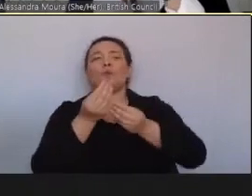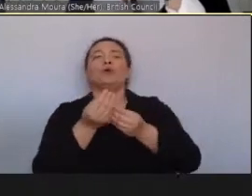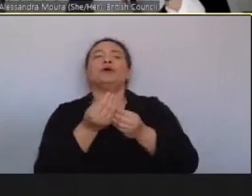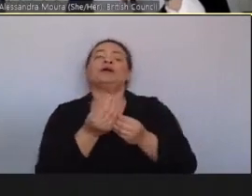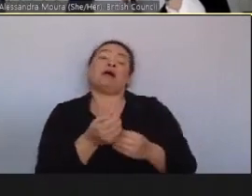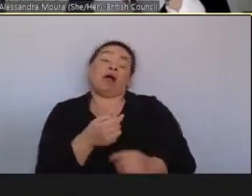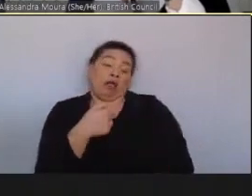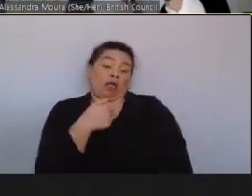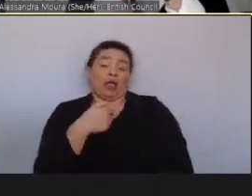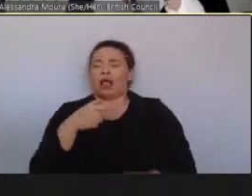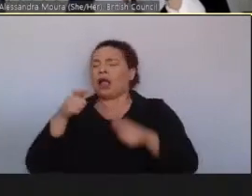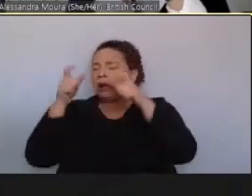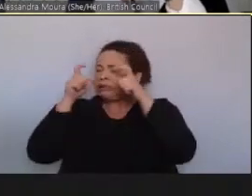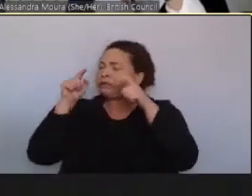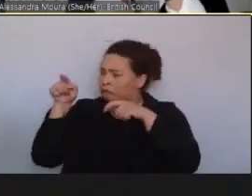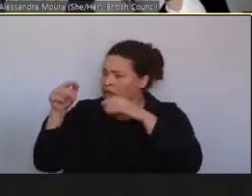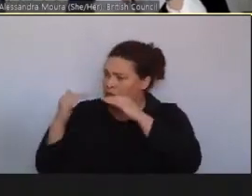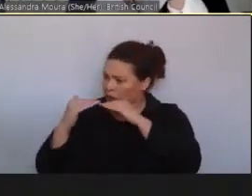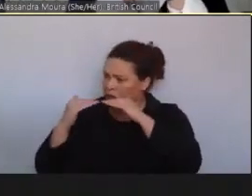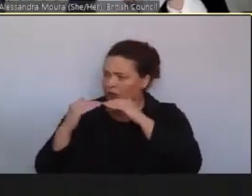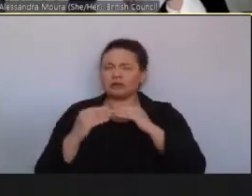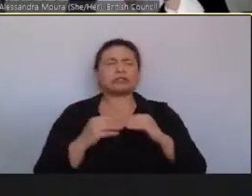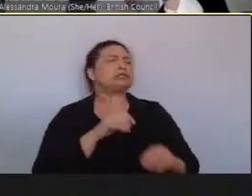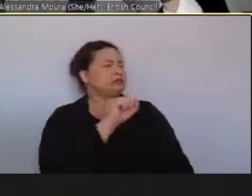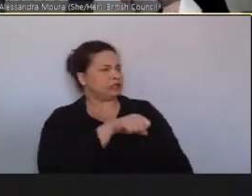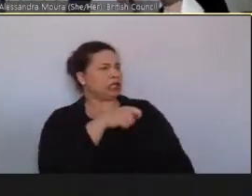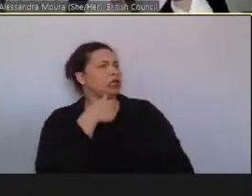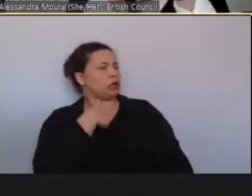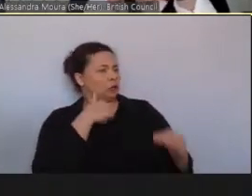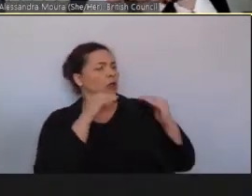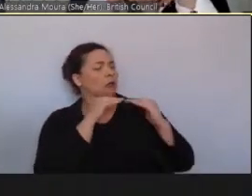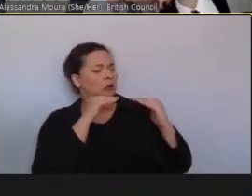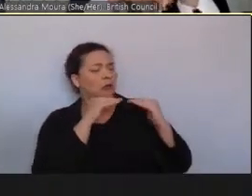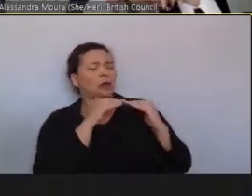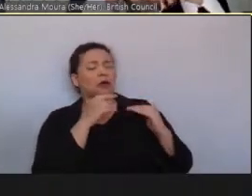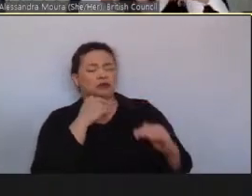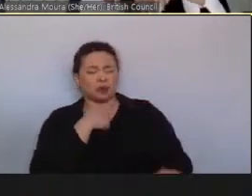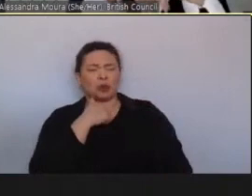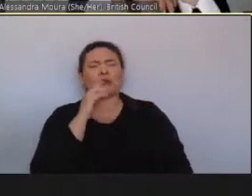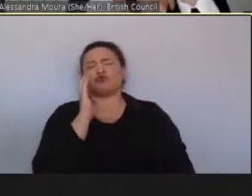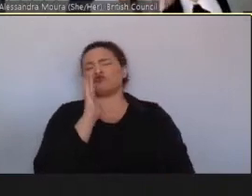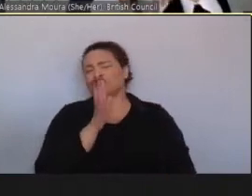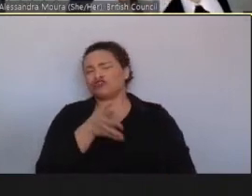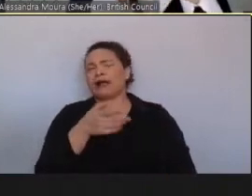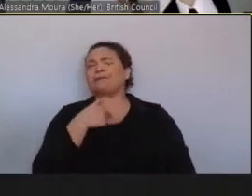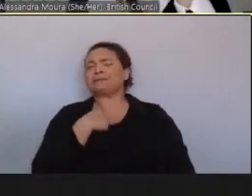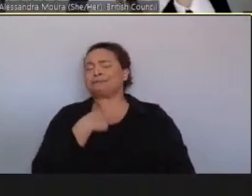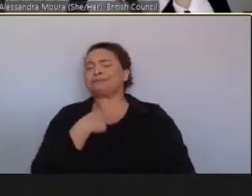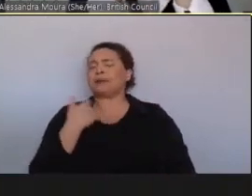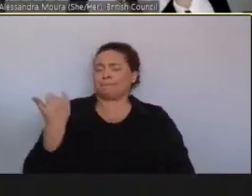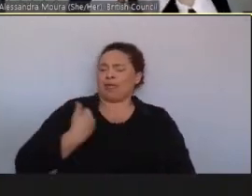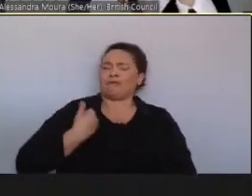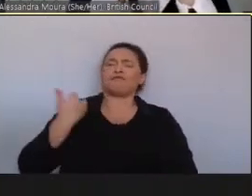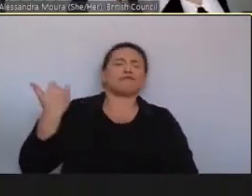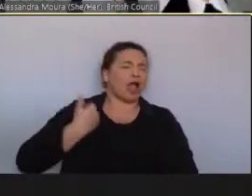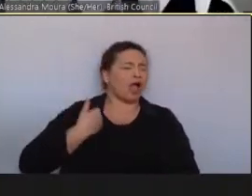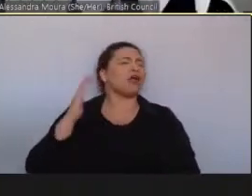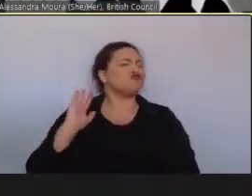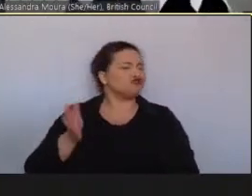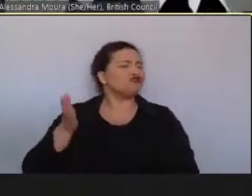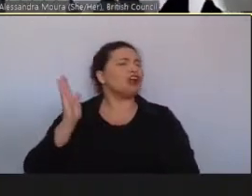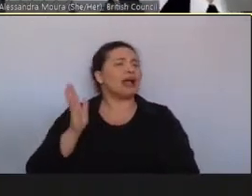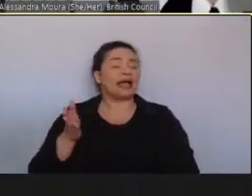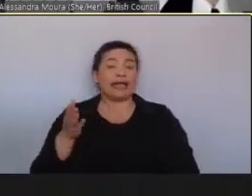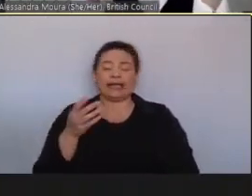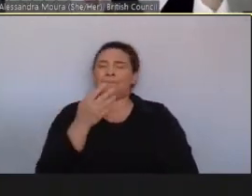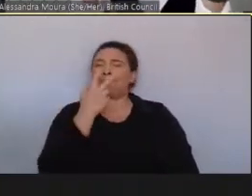I've heard quite sometimes that only 30% of our professional development happens